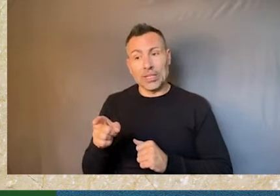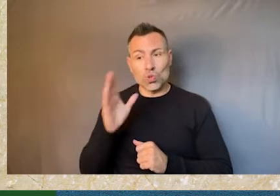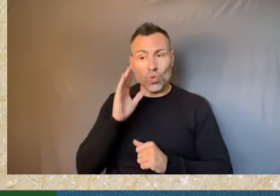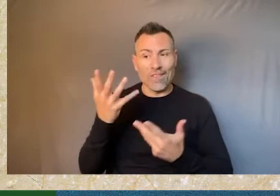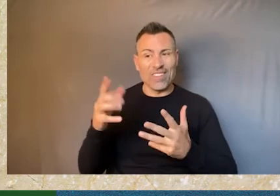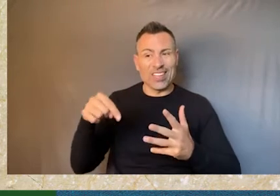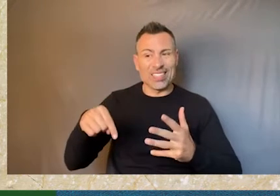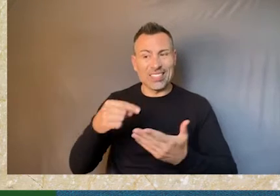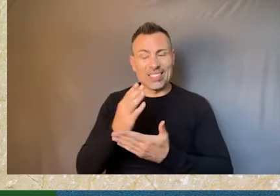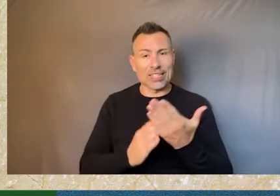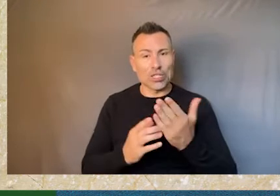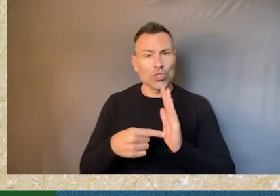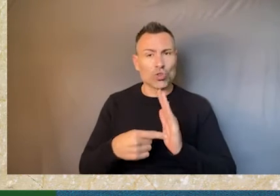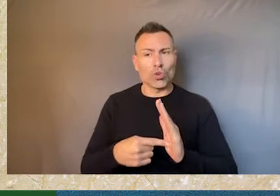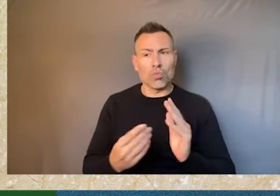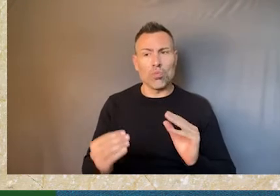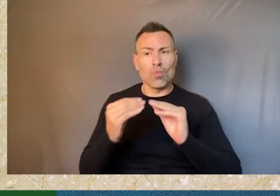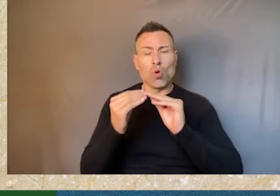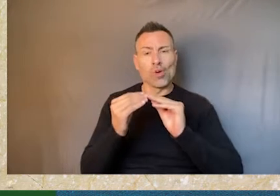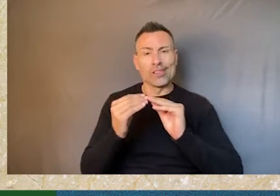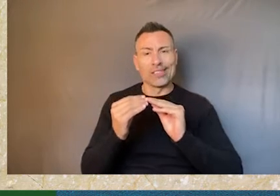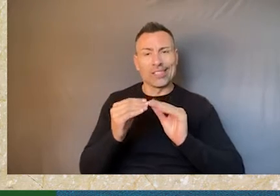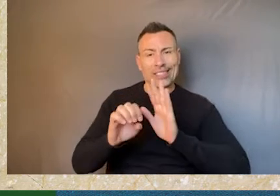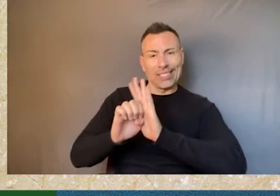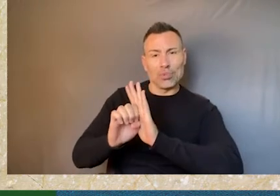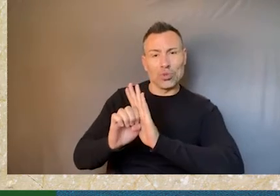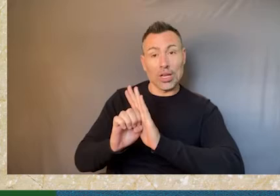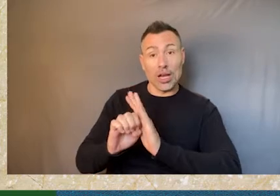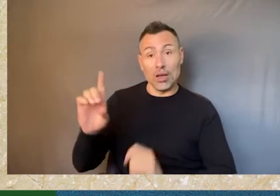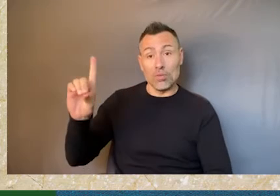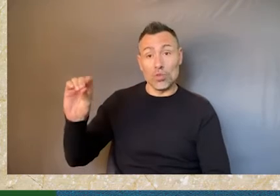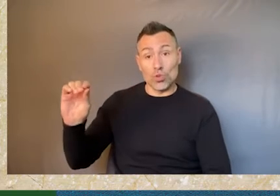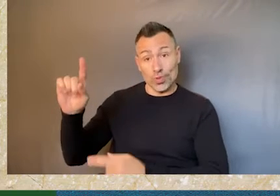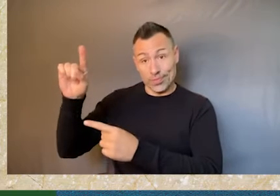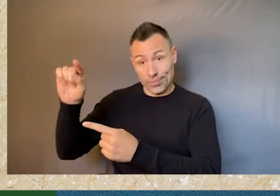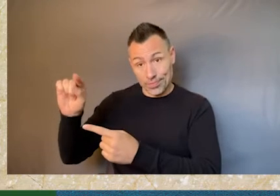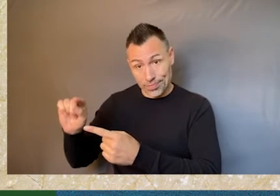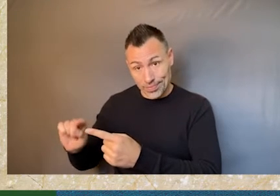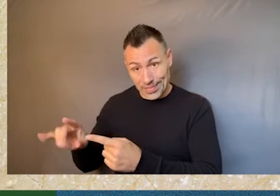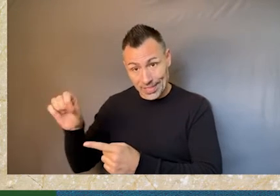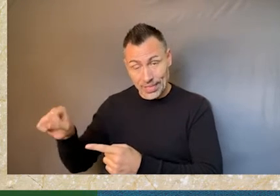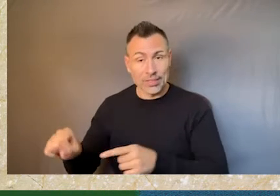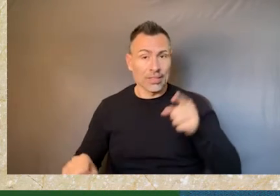section up and show you some more examples of the do's and don'ts that I just explained to you.